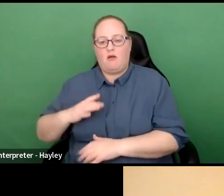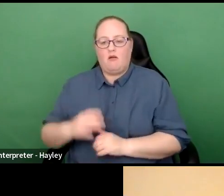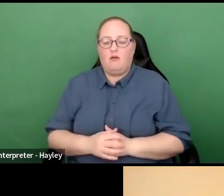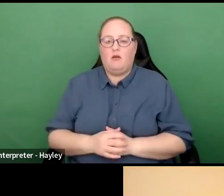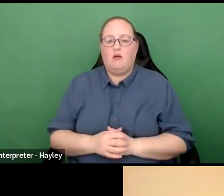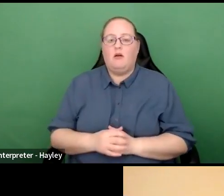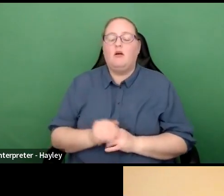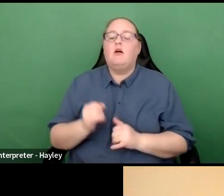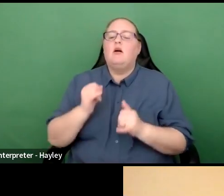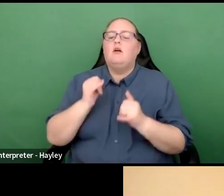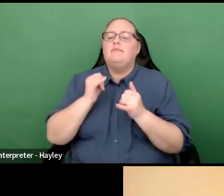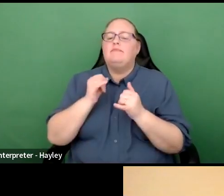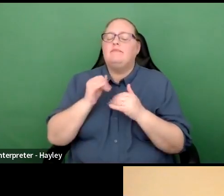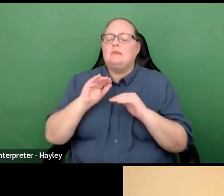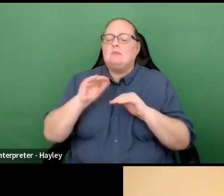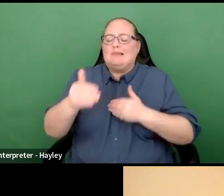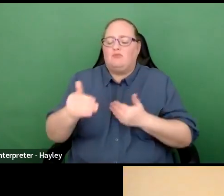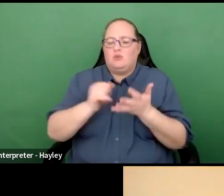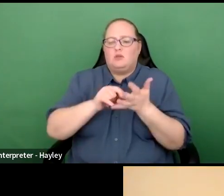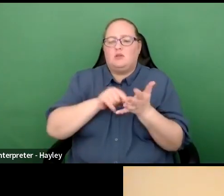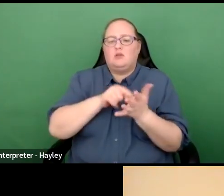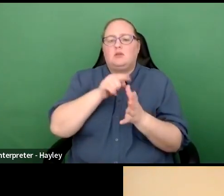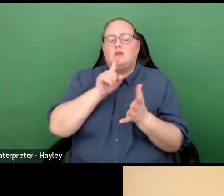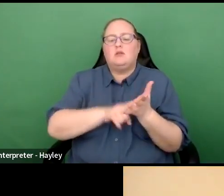Stalinism, you know, when